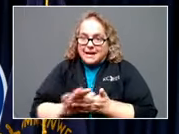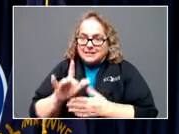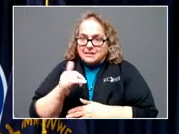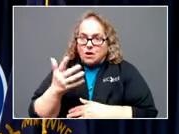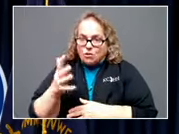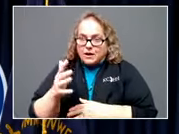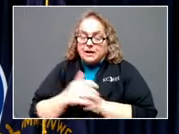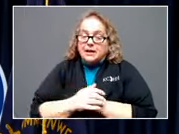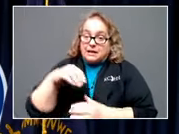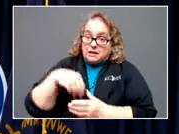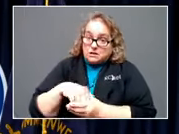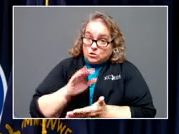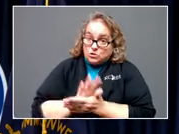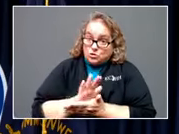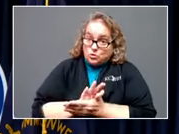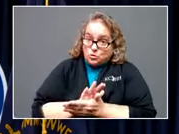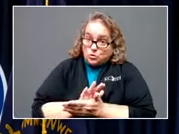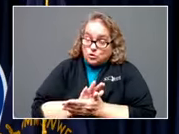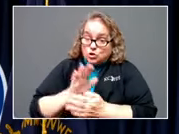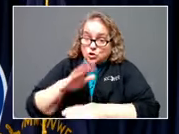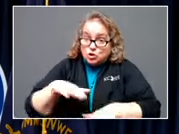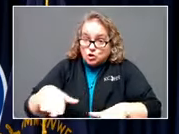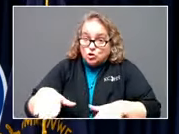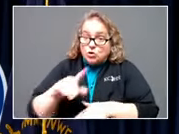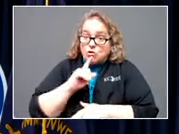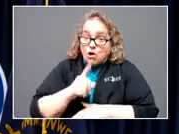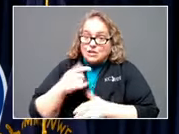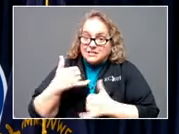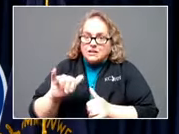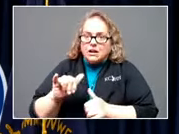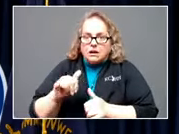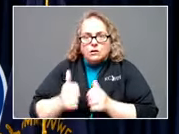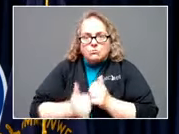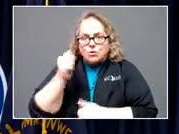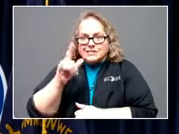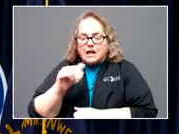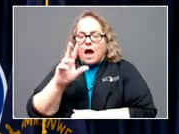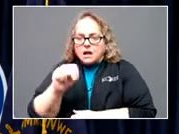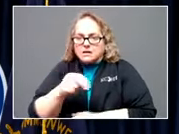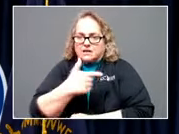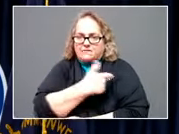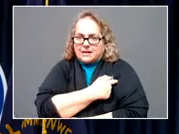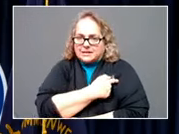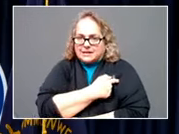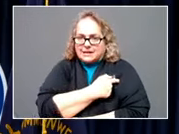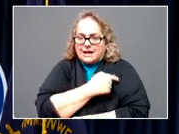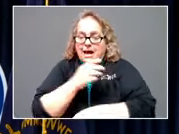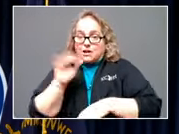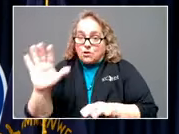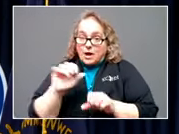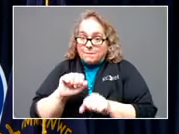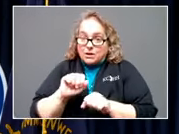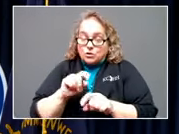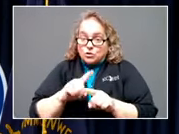schools, the children are still largely unvaccinated, and their ability to comply with mask